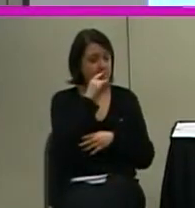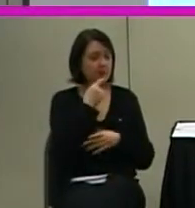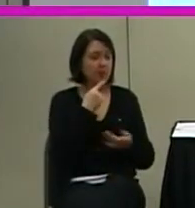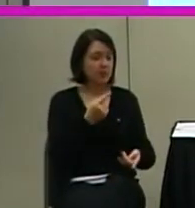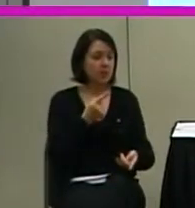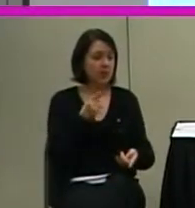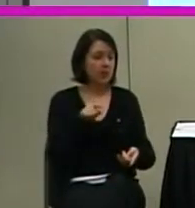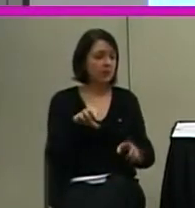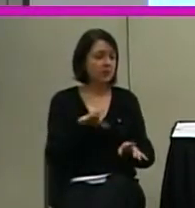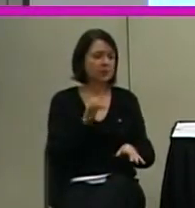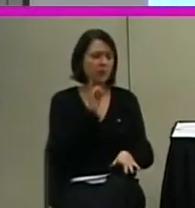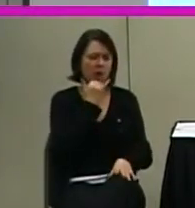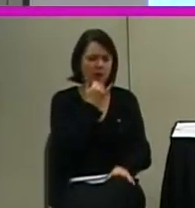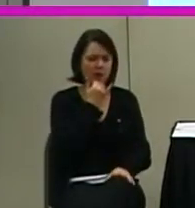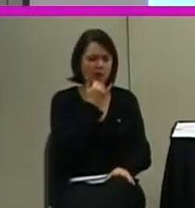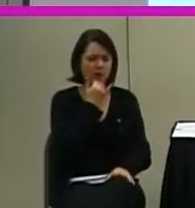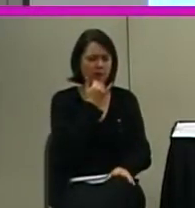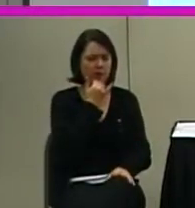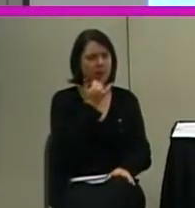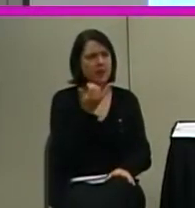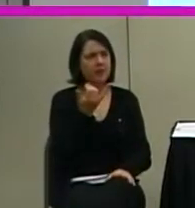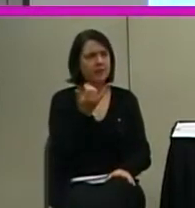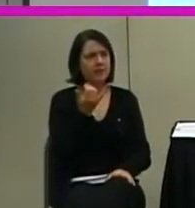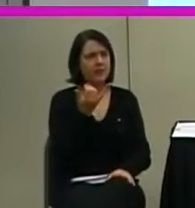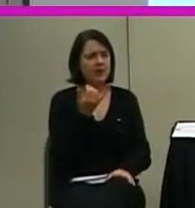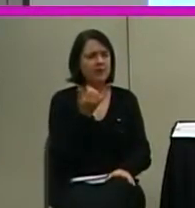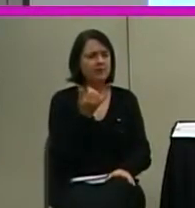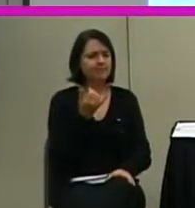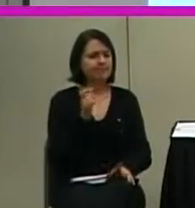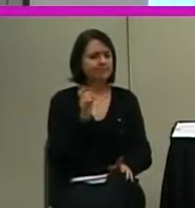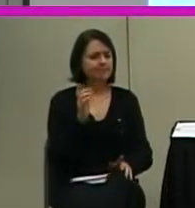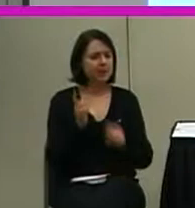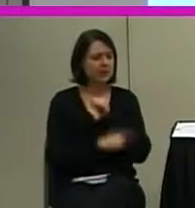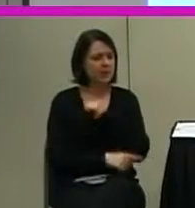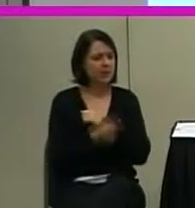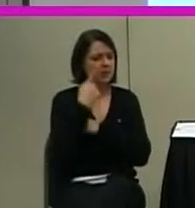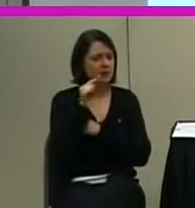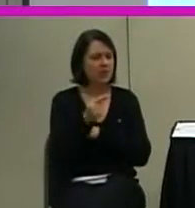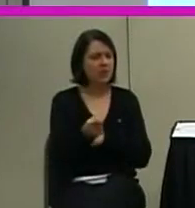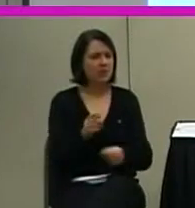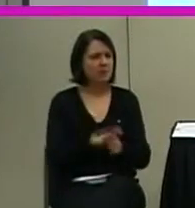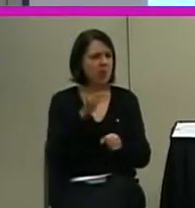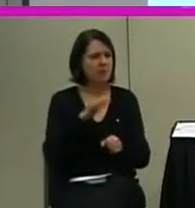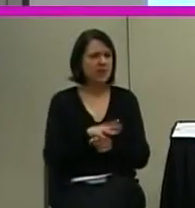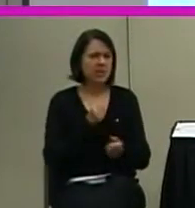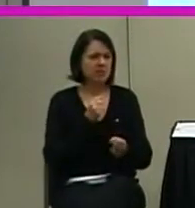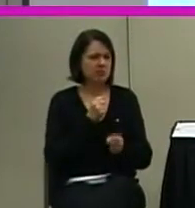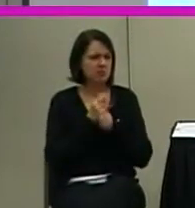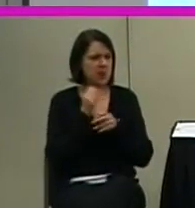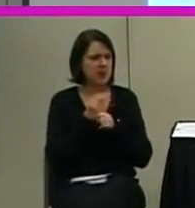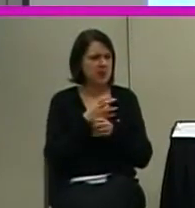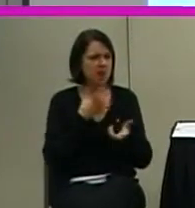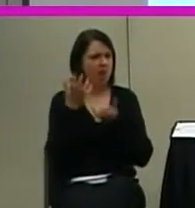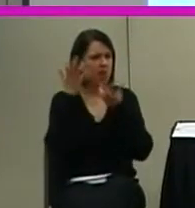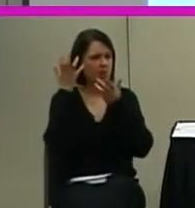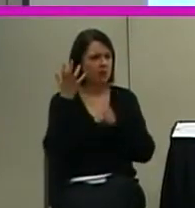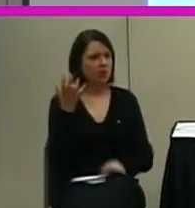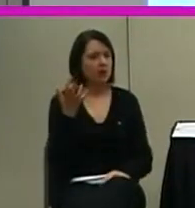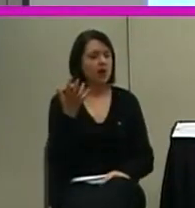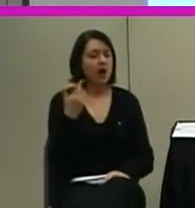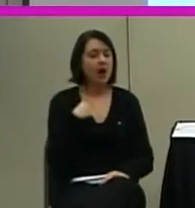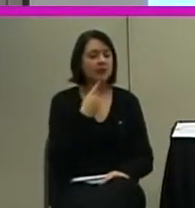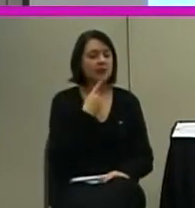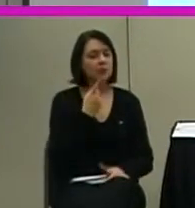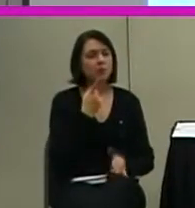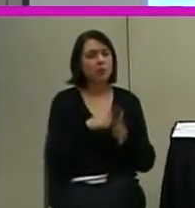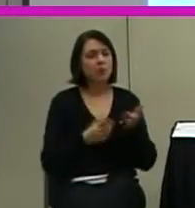kid that they did something wrong or get after them about something, they blow up and they scream and yell at us. And so I